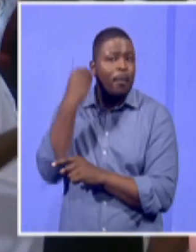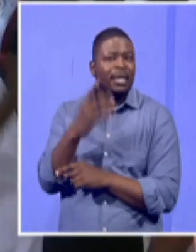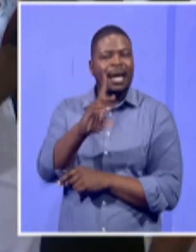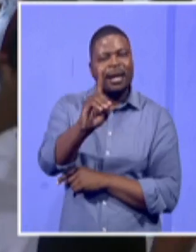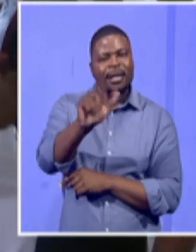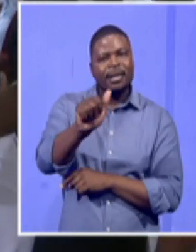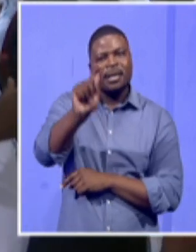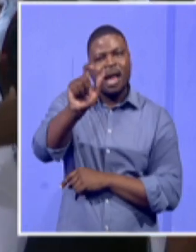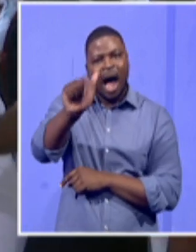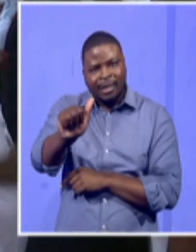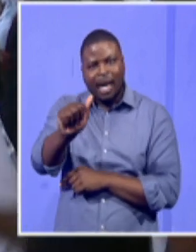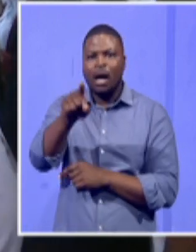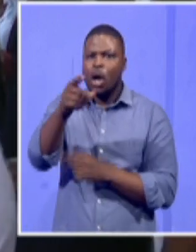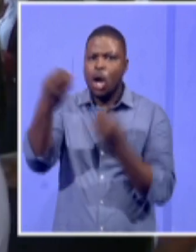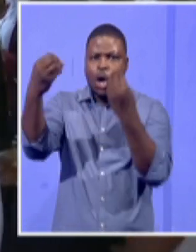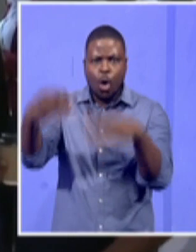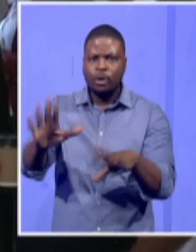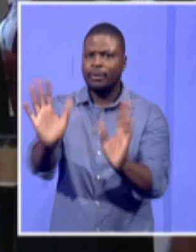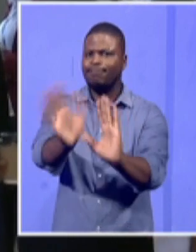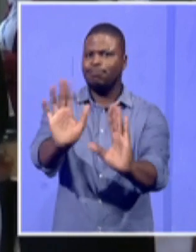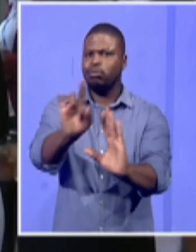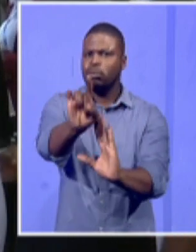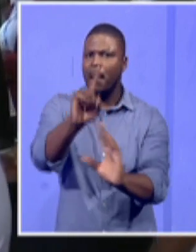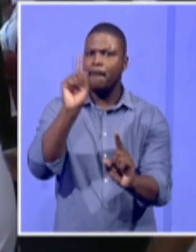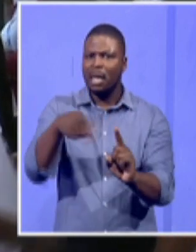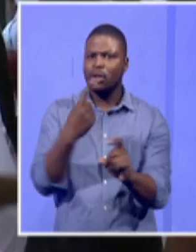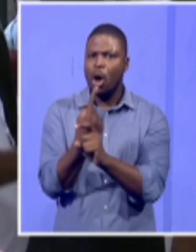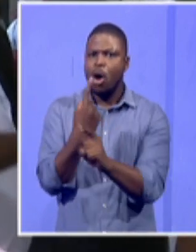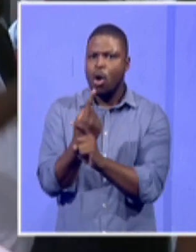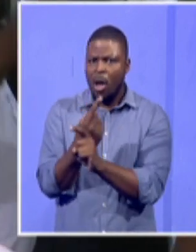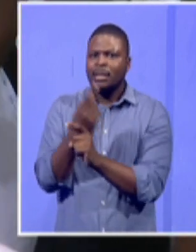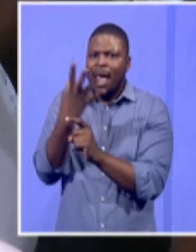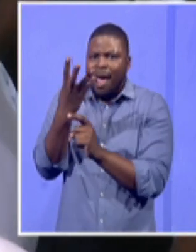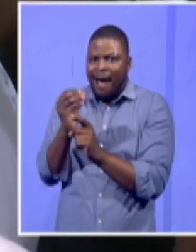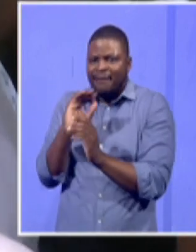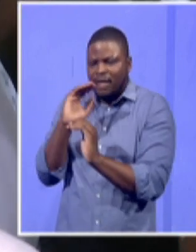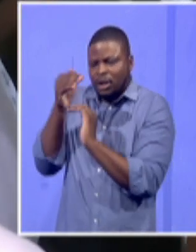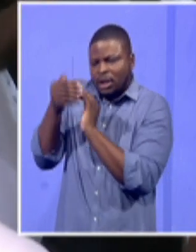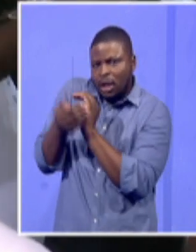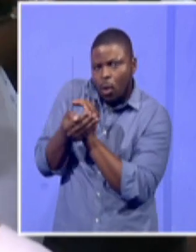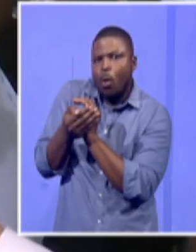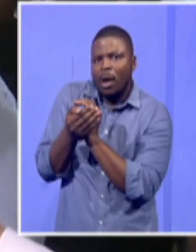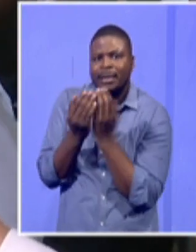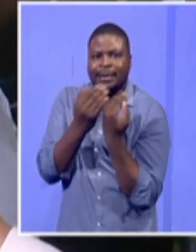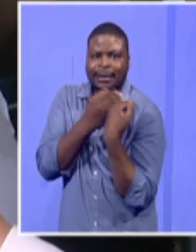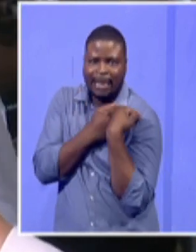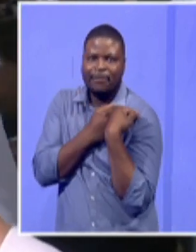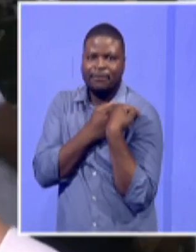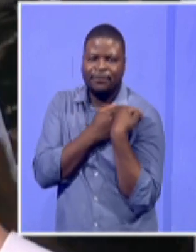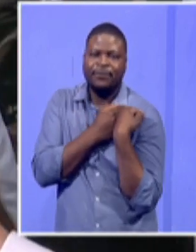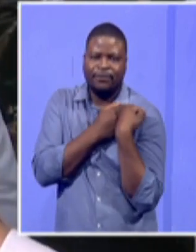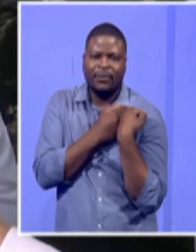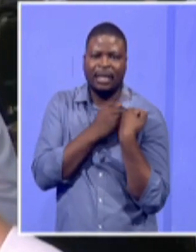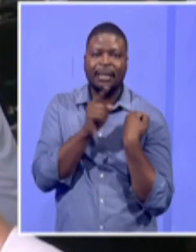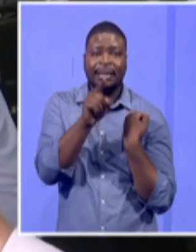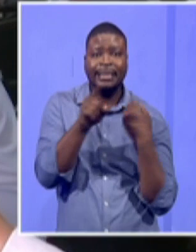byte, and you continue to have systems running in order